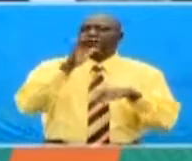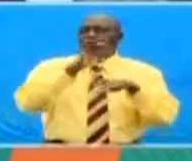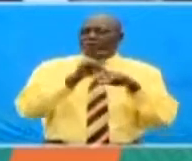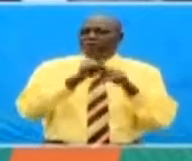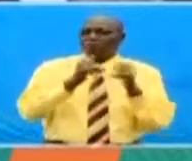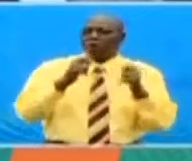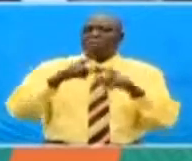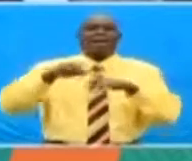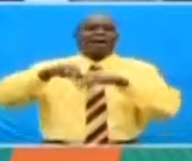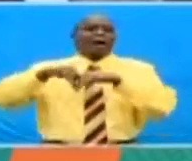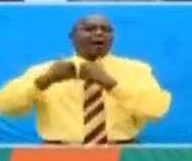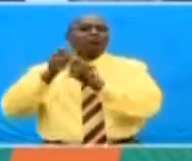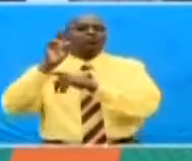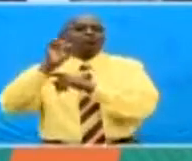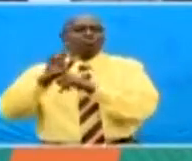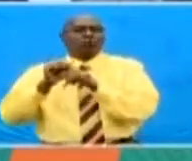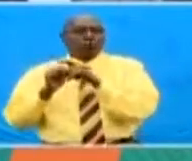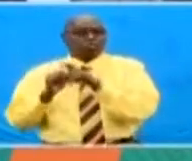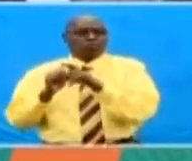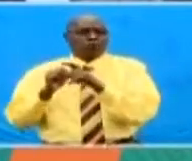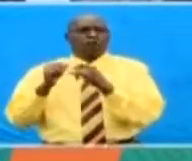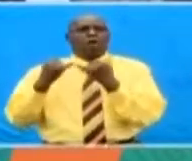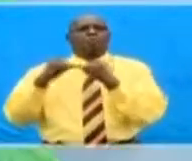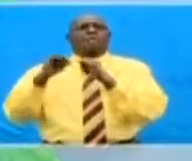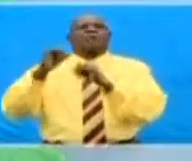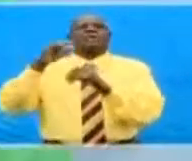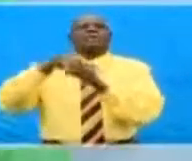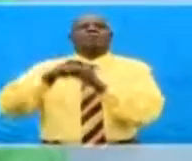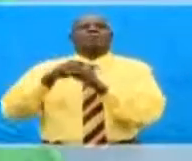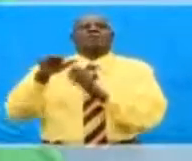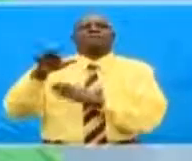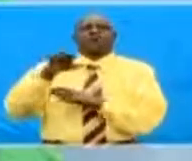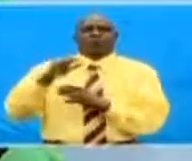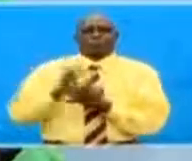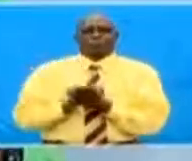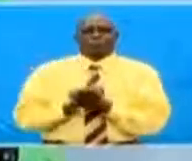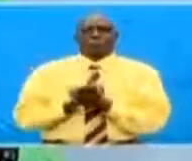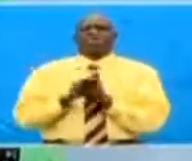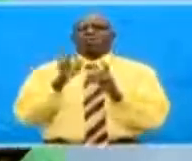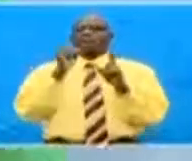regulate, monitor, and apply it in the field. Mentoring, definitely.